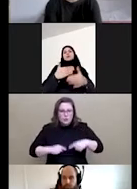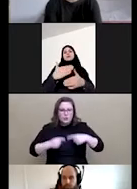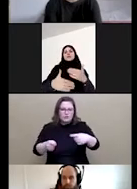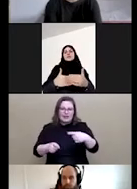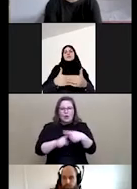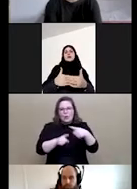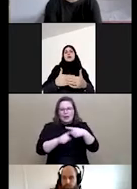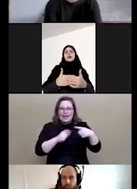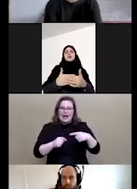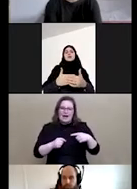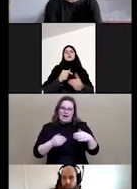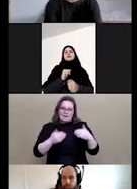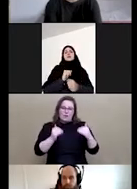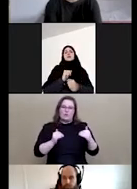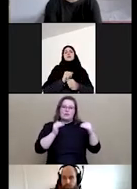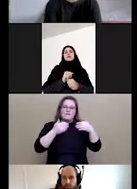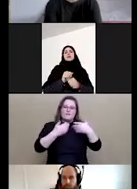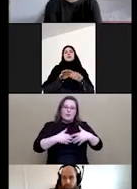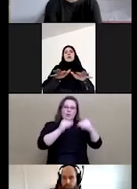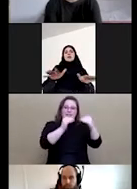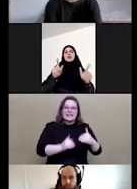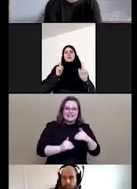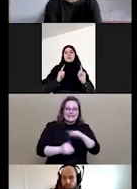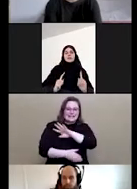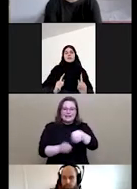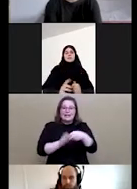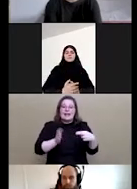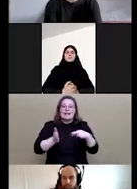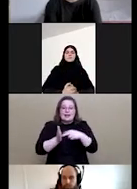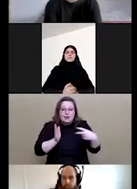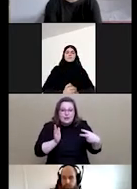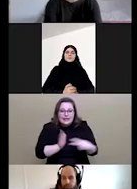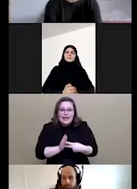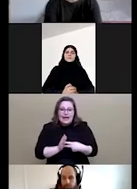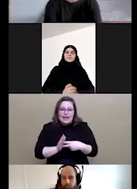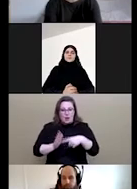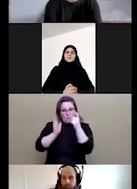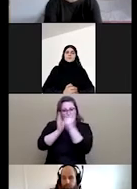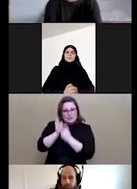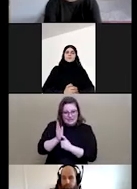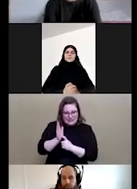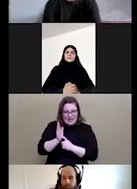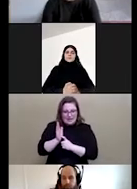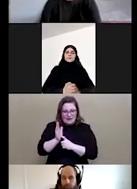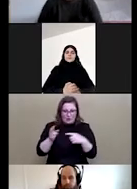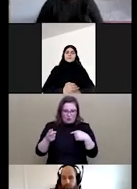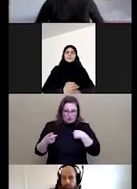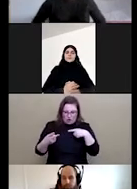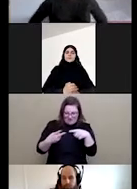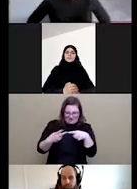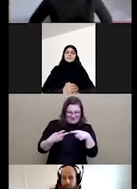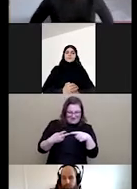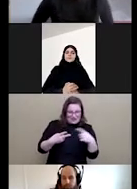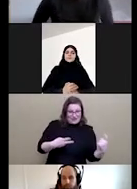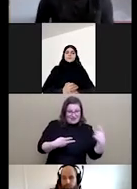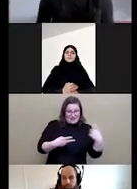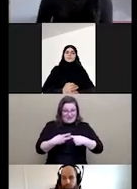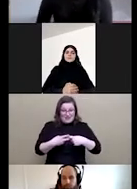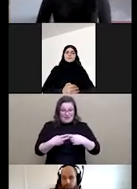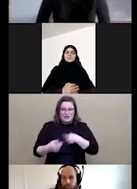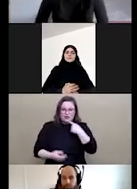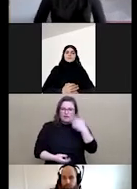and strategies in accordance with the relevant international standards. And here I'm linking this to the finding we had that the